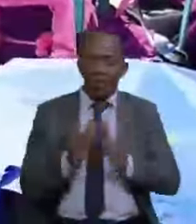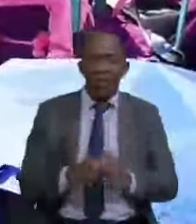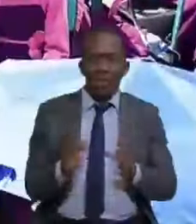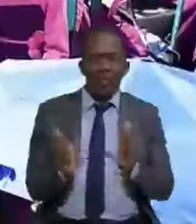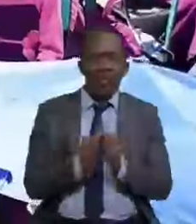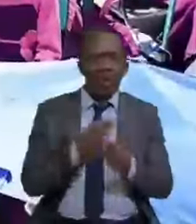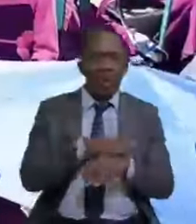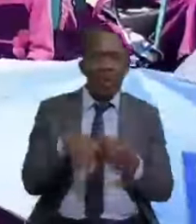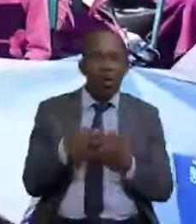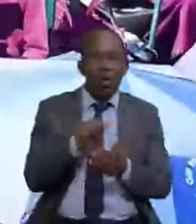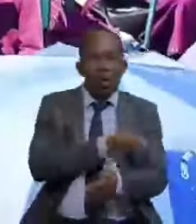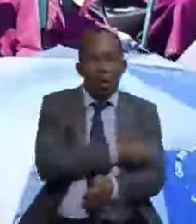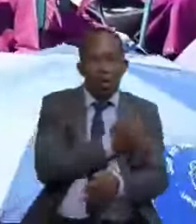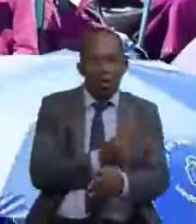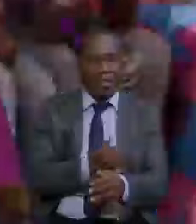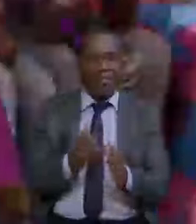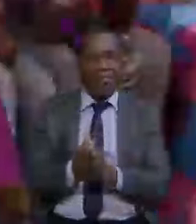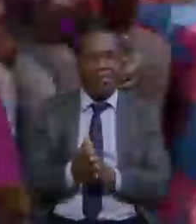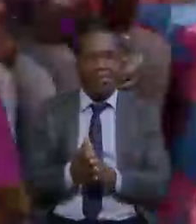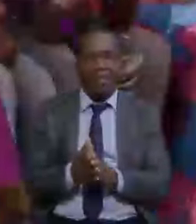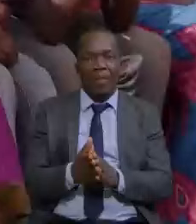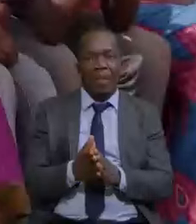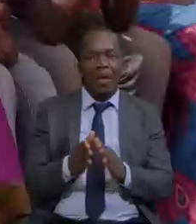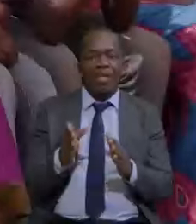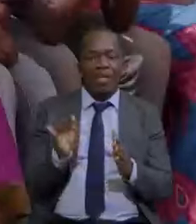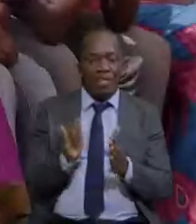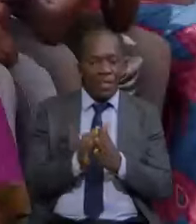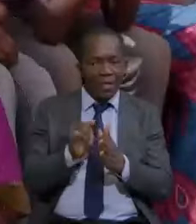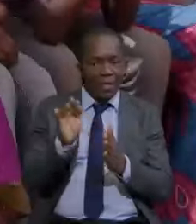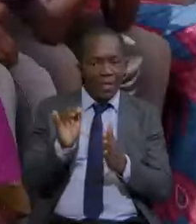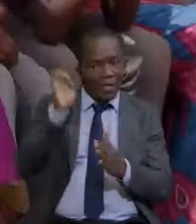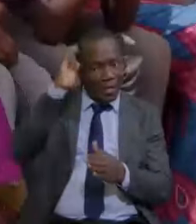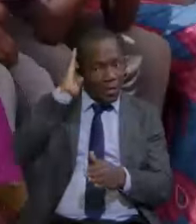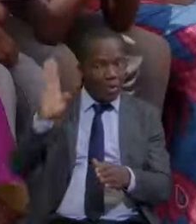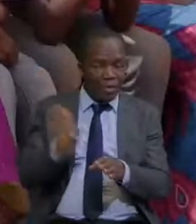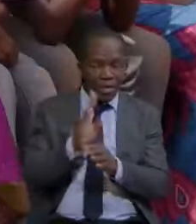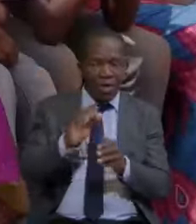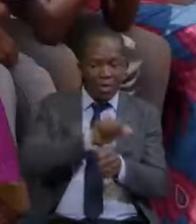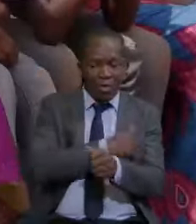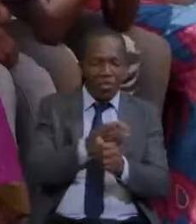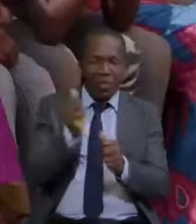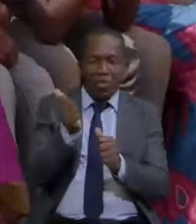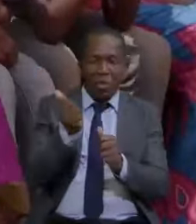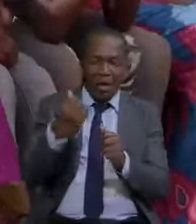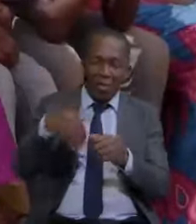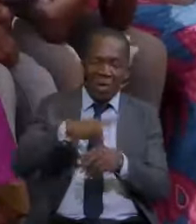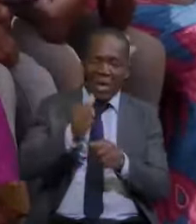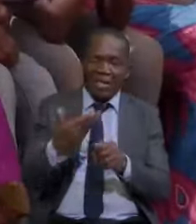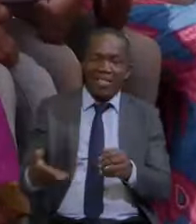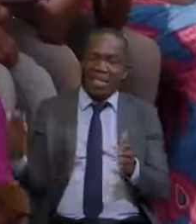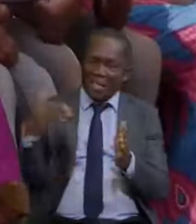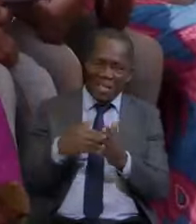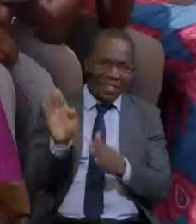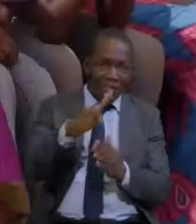authority over everything against your life in Jesus' name. And his authority in your